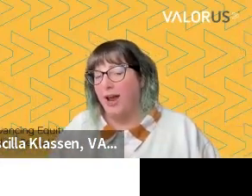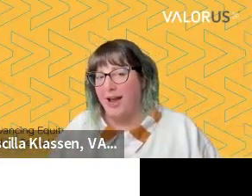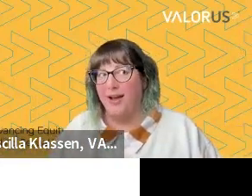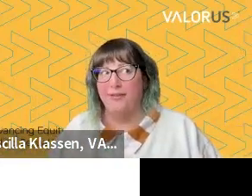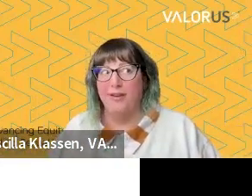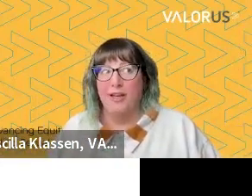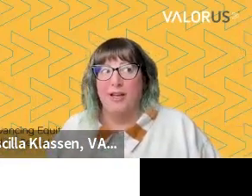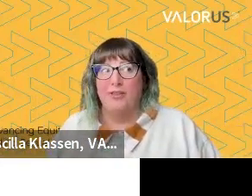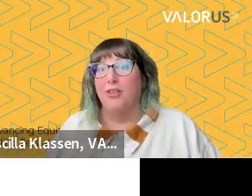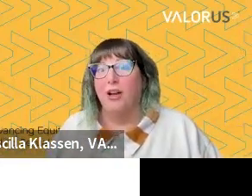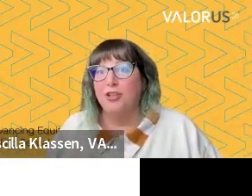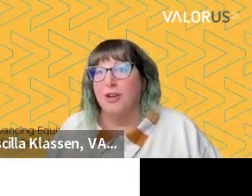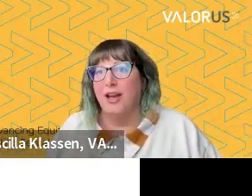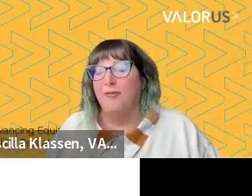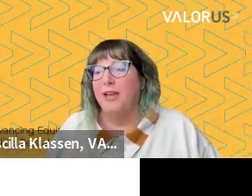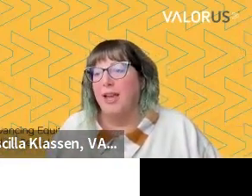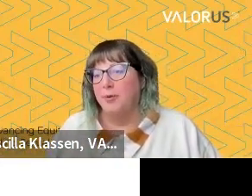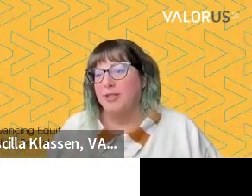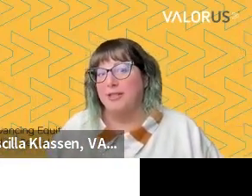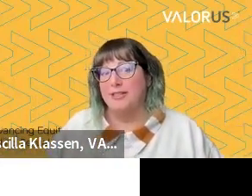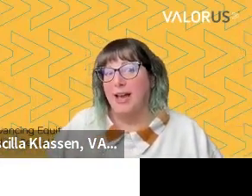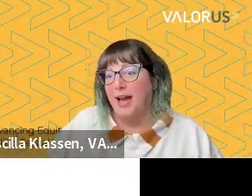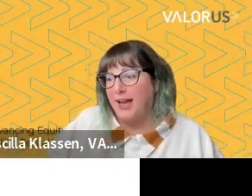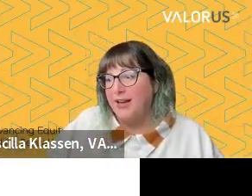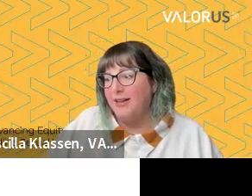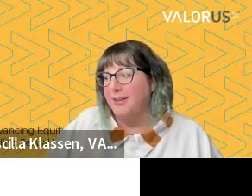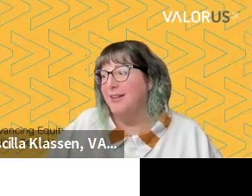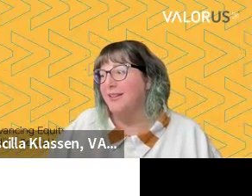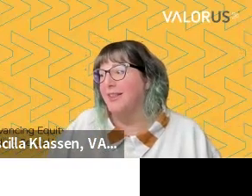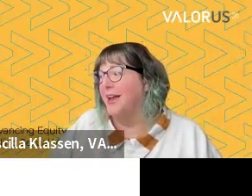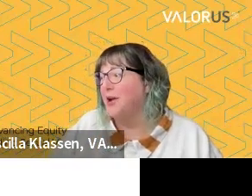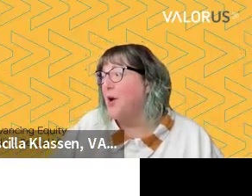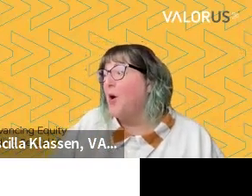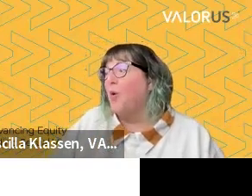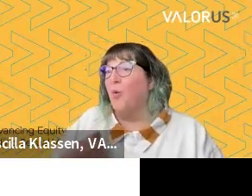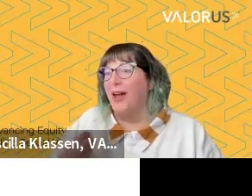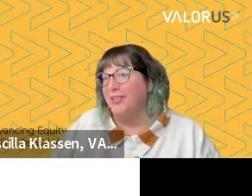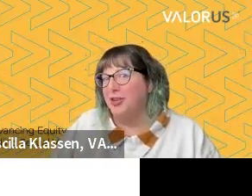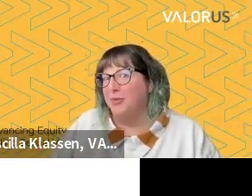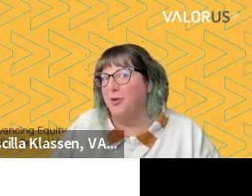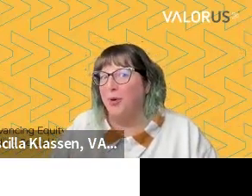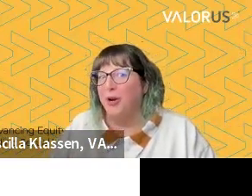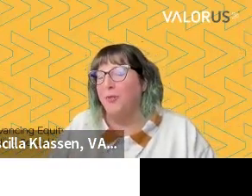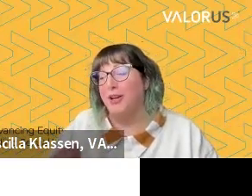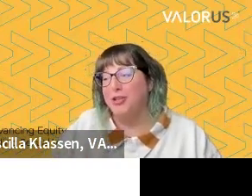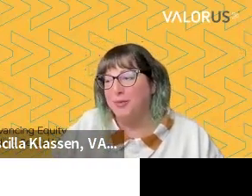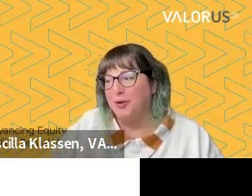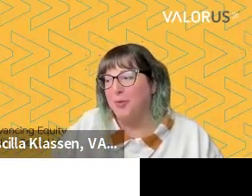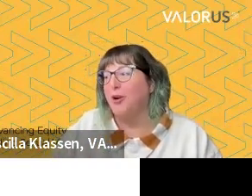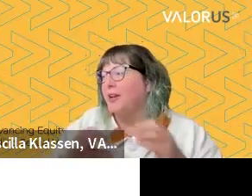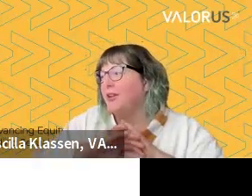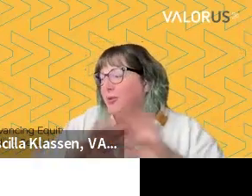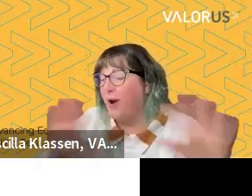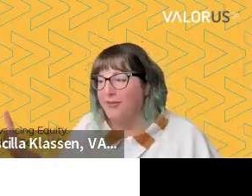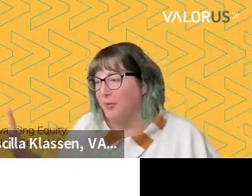You don't have the luxury of being able to decide like when this should be reported, when it shouldn't